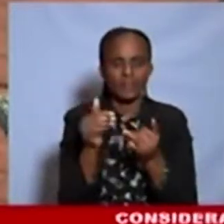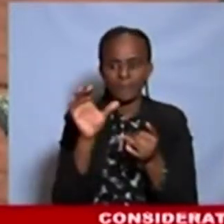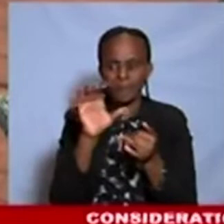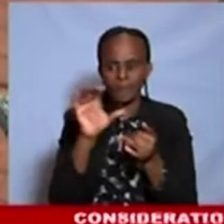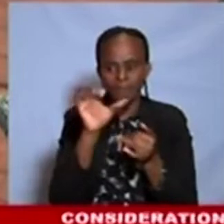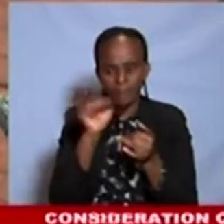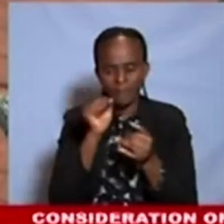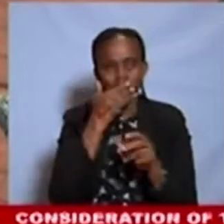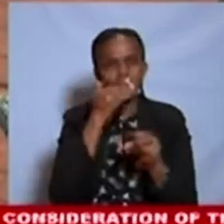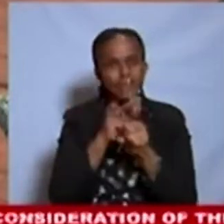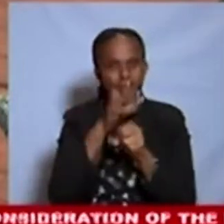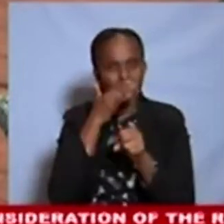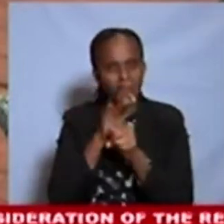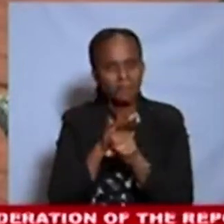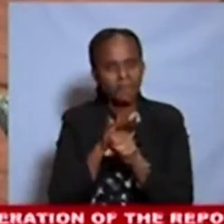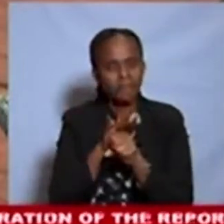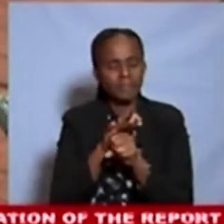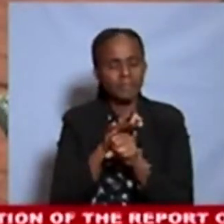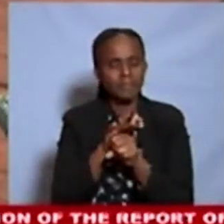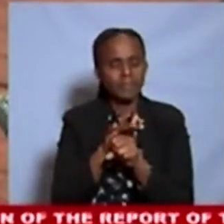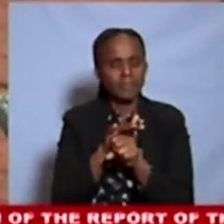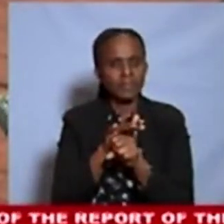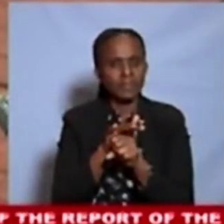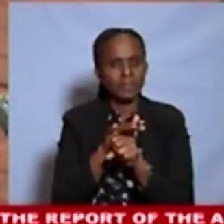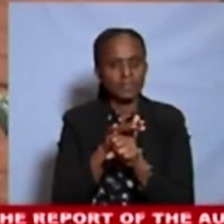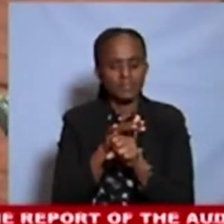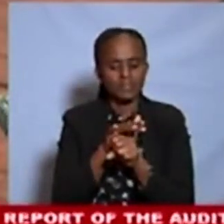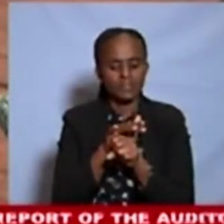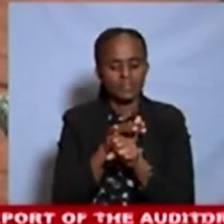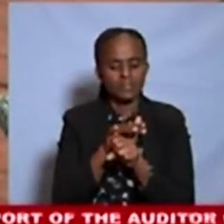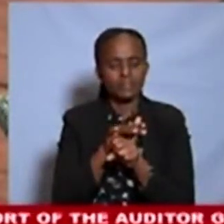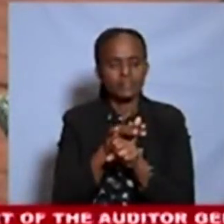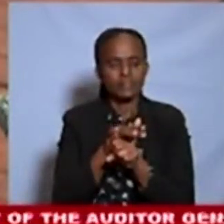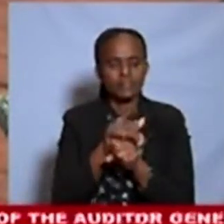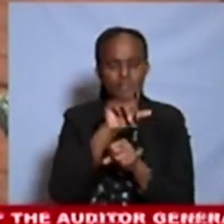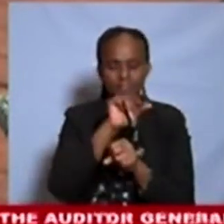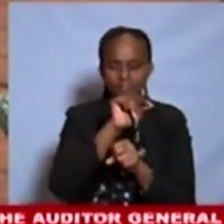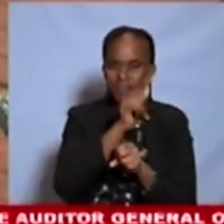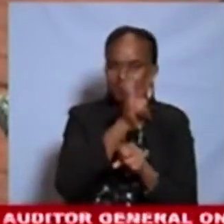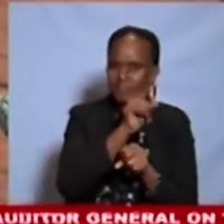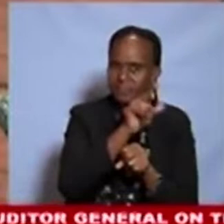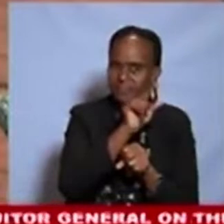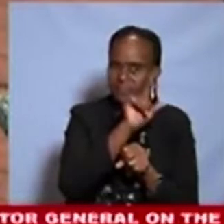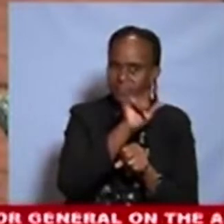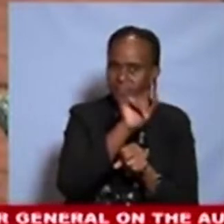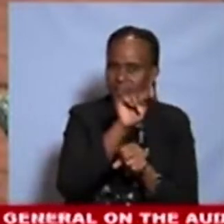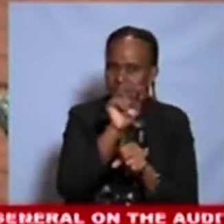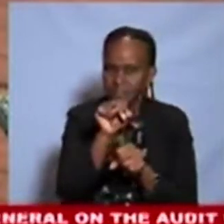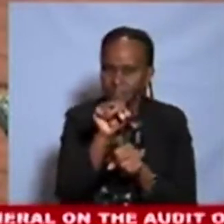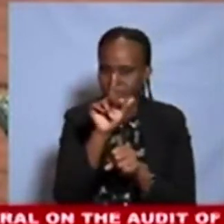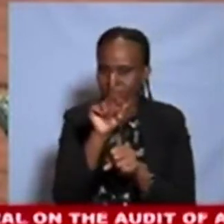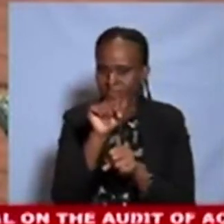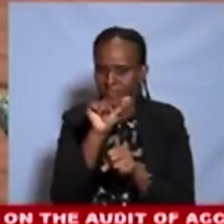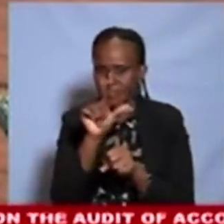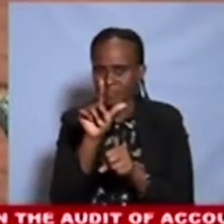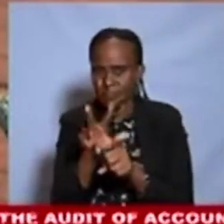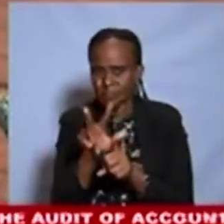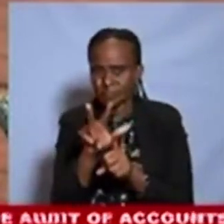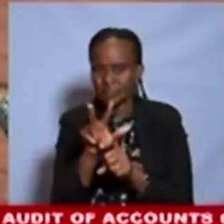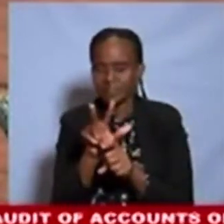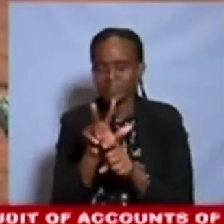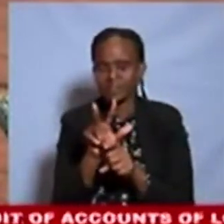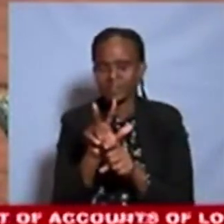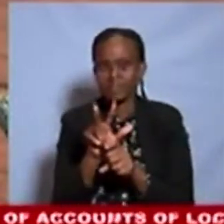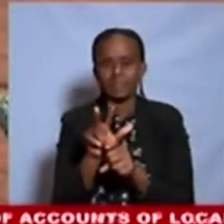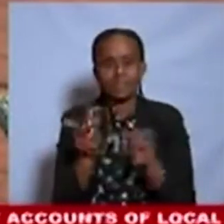is pledging to say we are going to, now 2021, 2022, this is 2023,